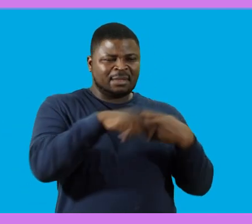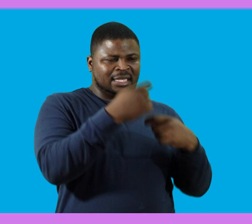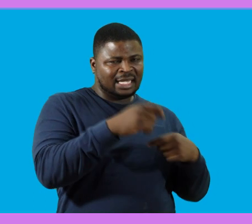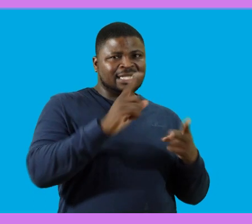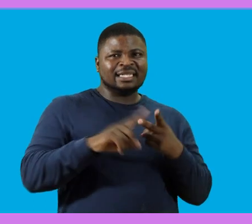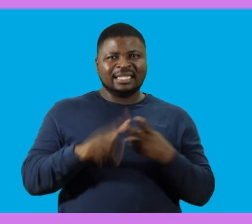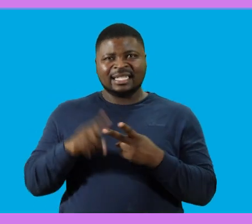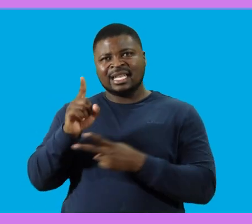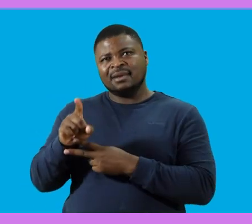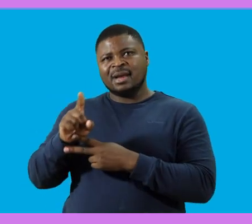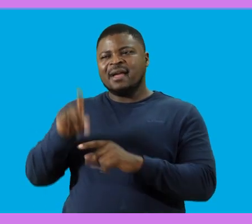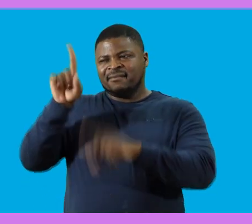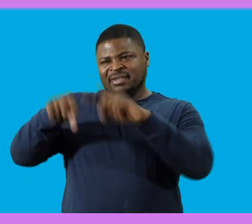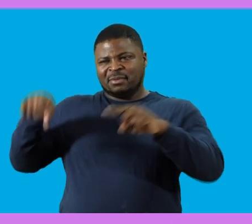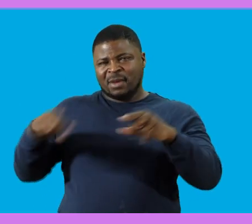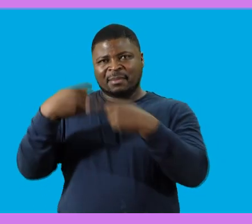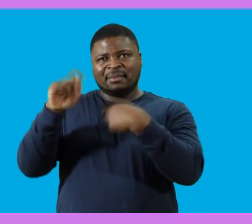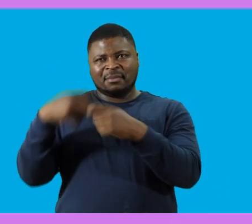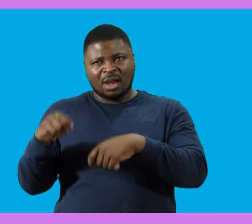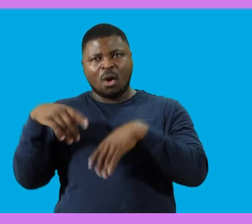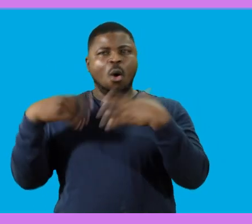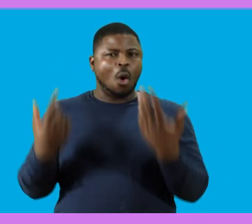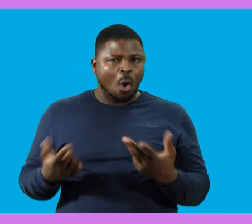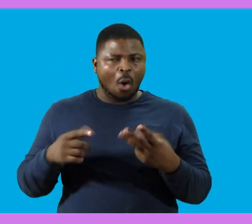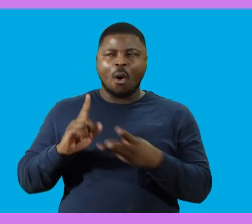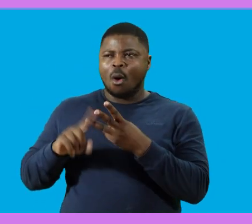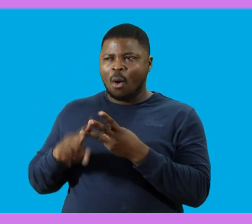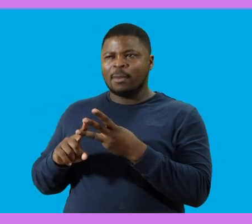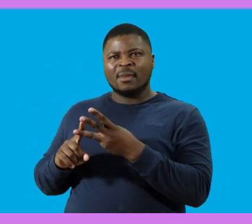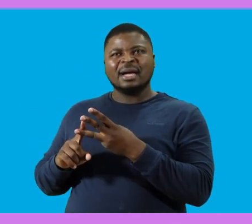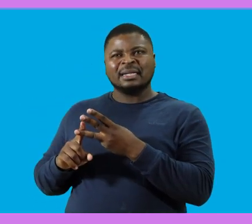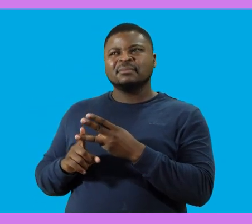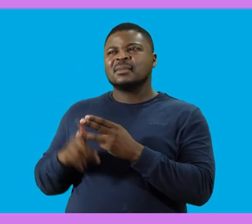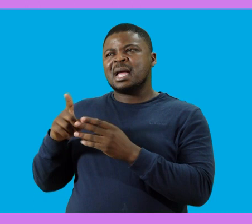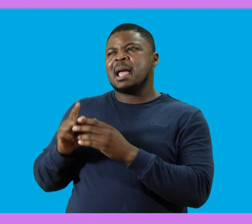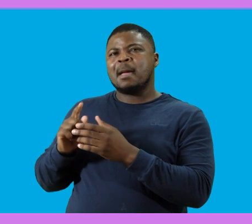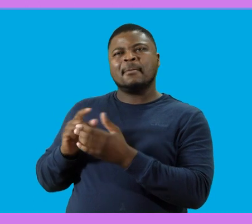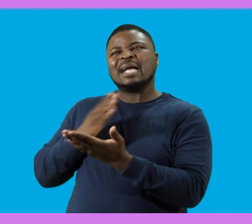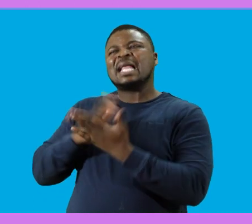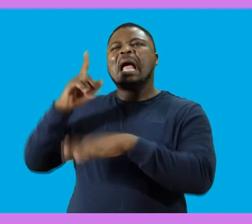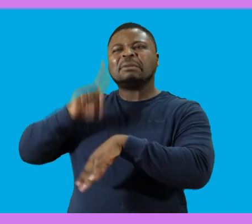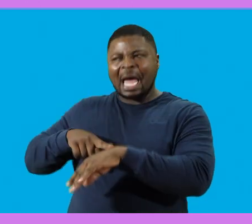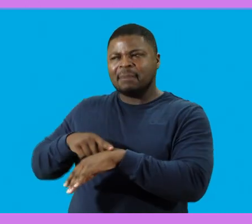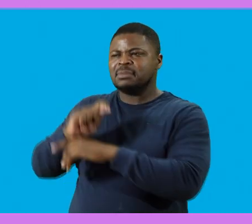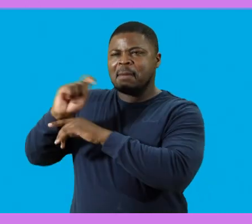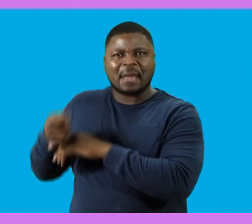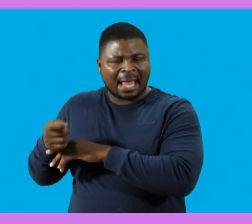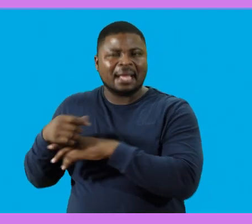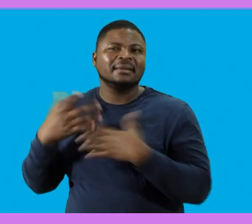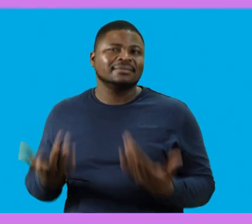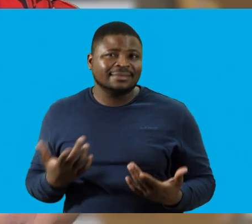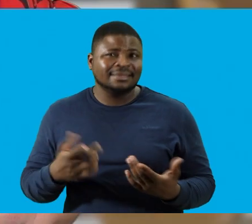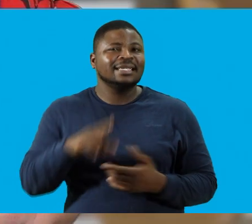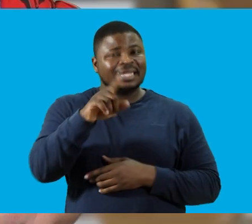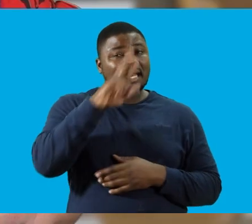expenses, variable expenses, occasional expenses, and emergency expenses. Now, what's the difference